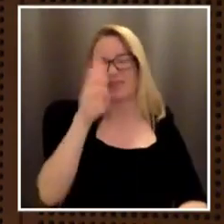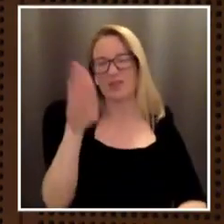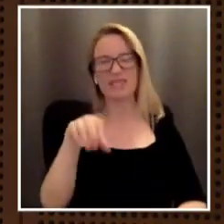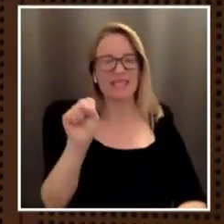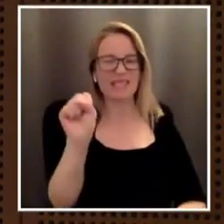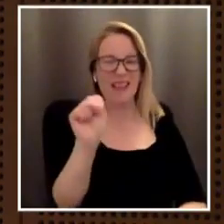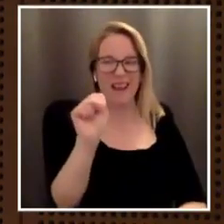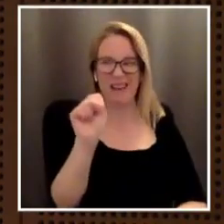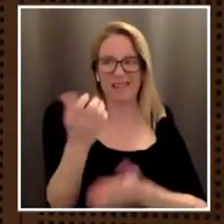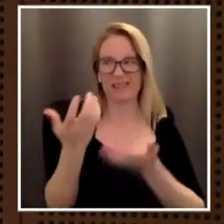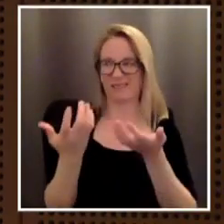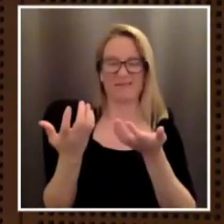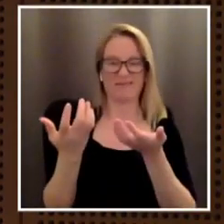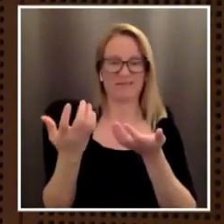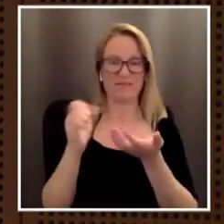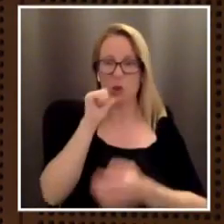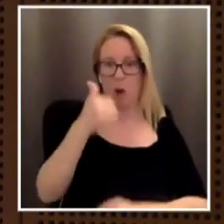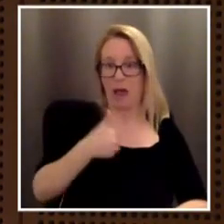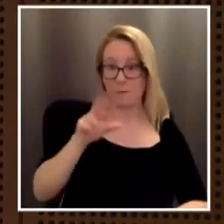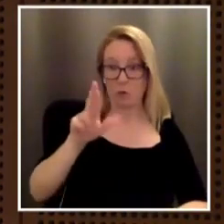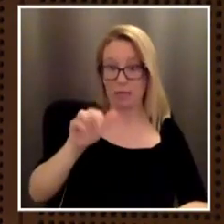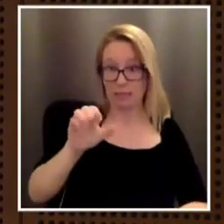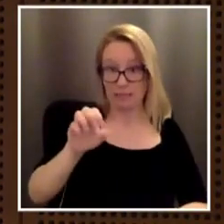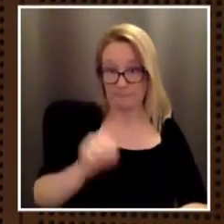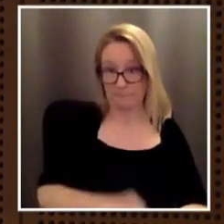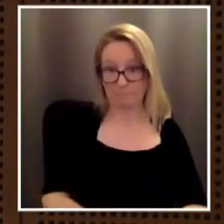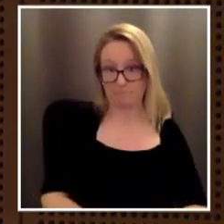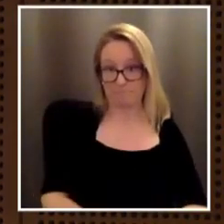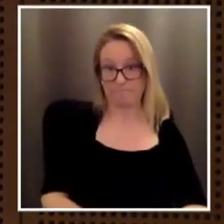no such thing as racism.